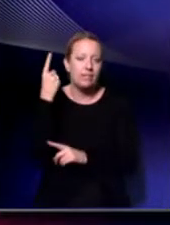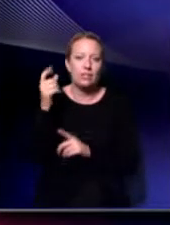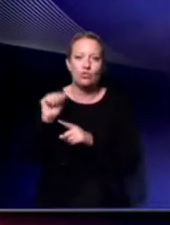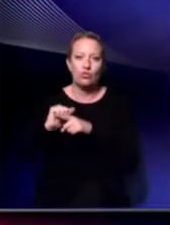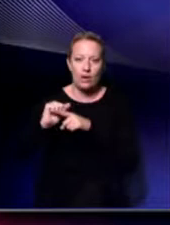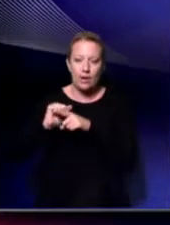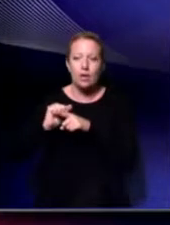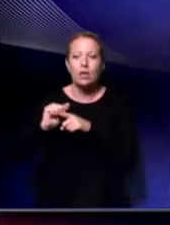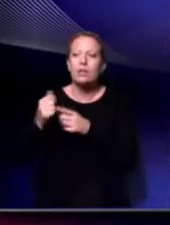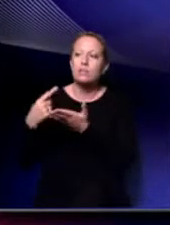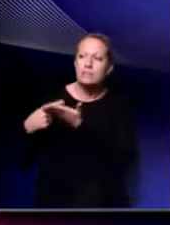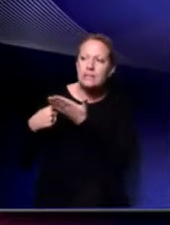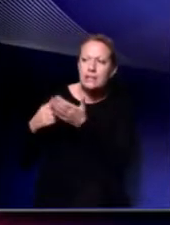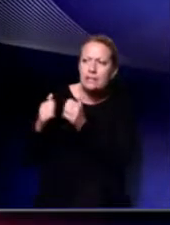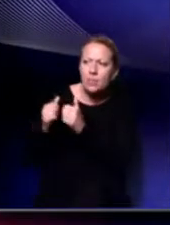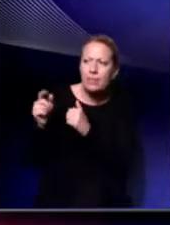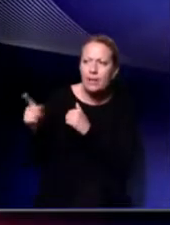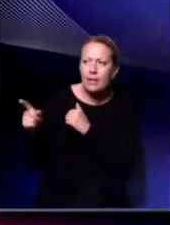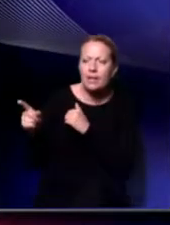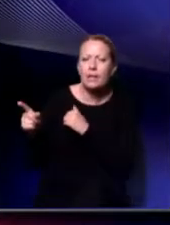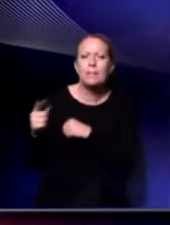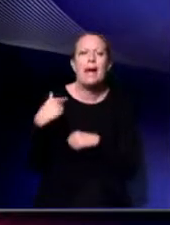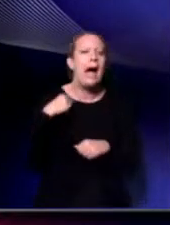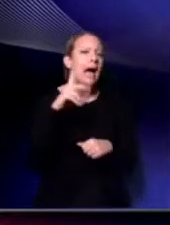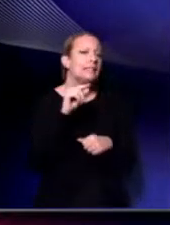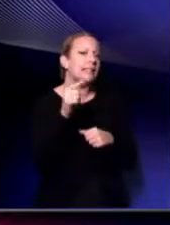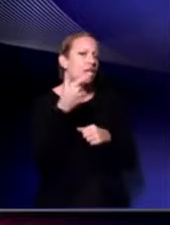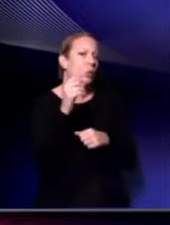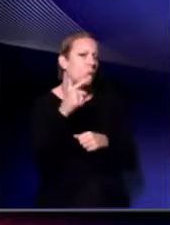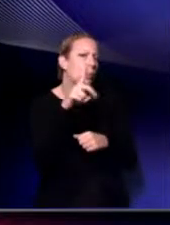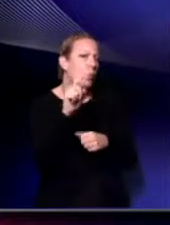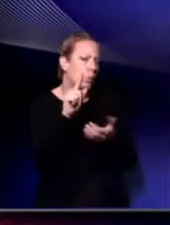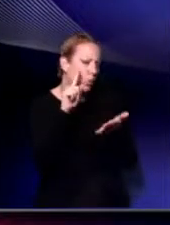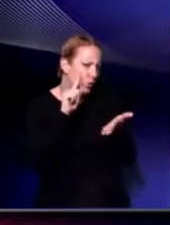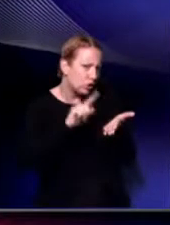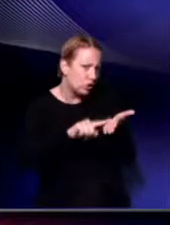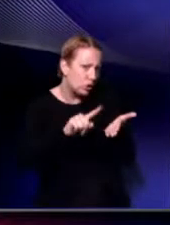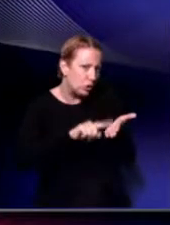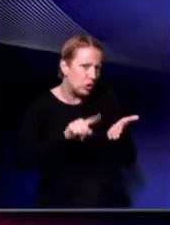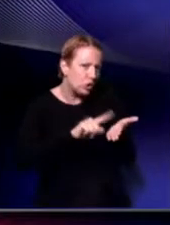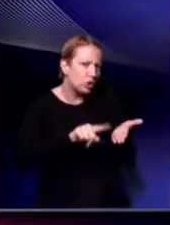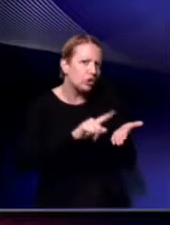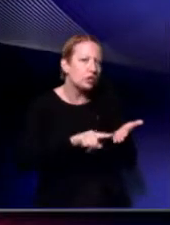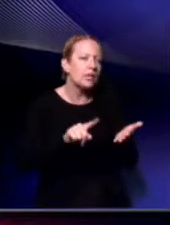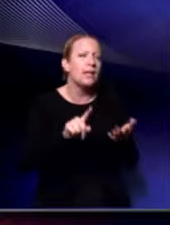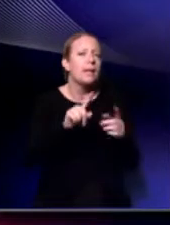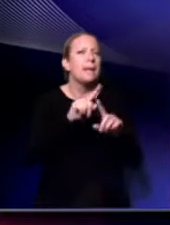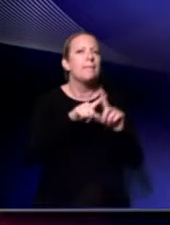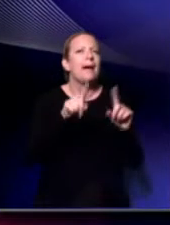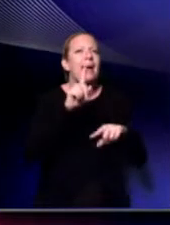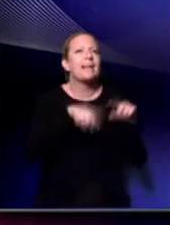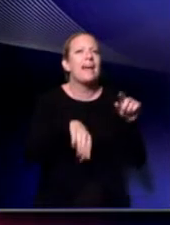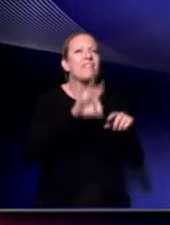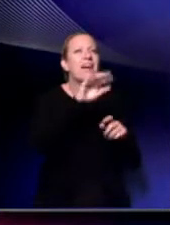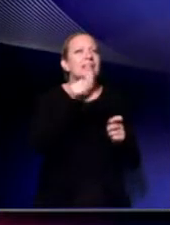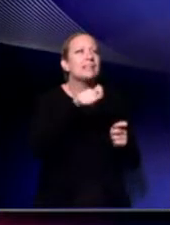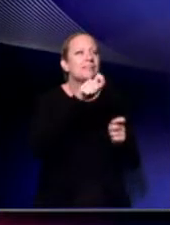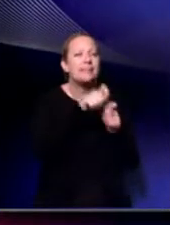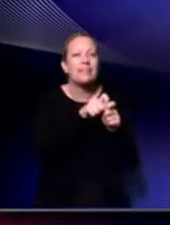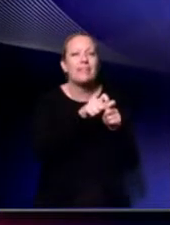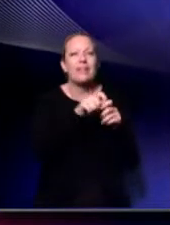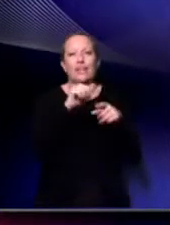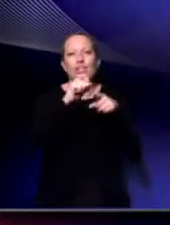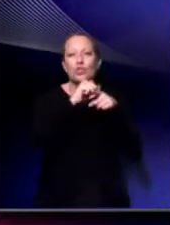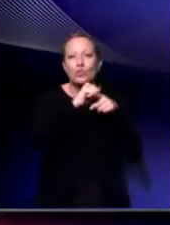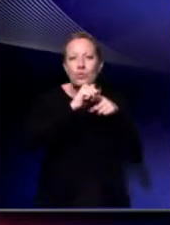a quick down and dirty Google search, and I'm not finding any specific curriculum specific to